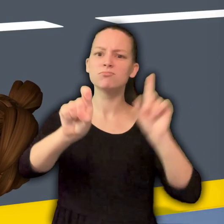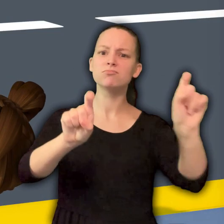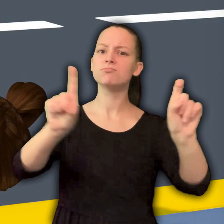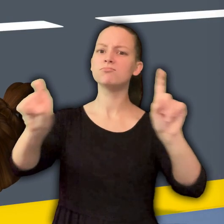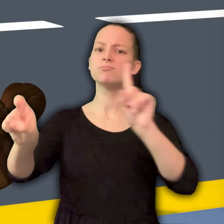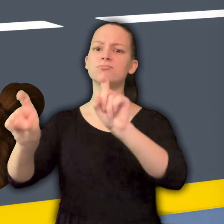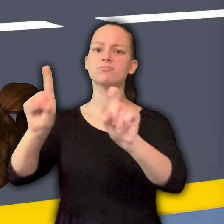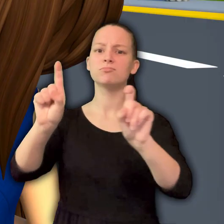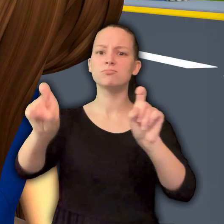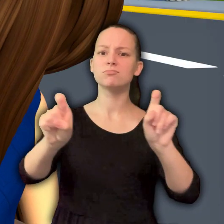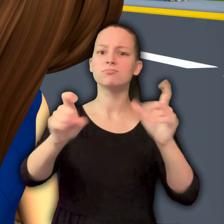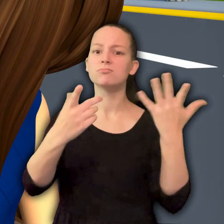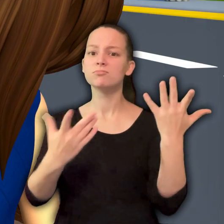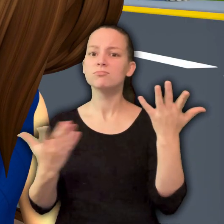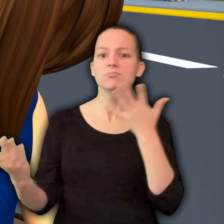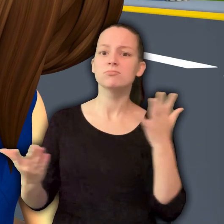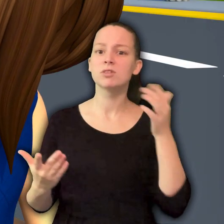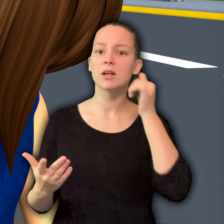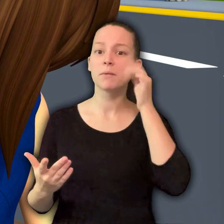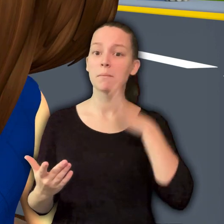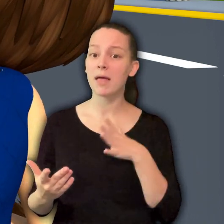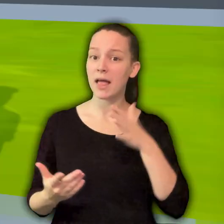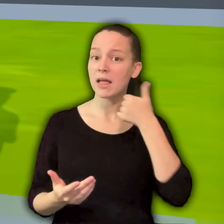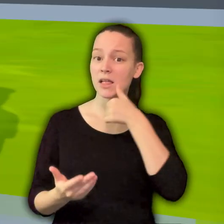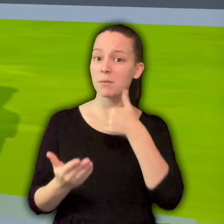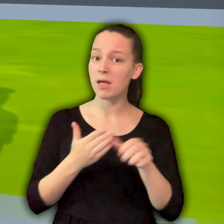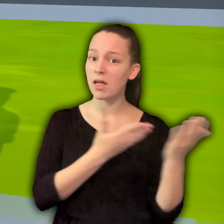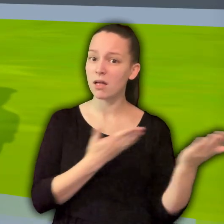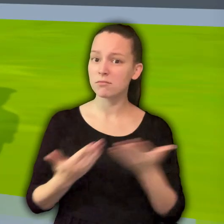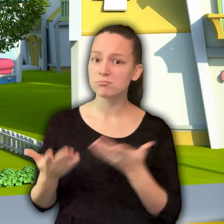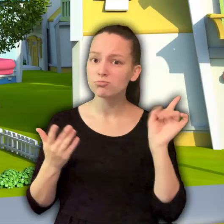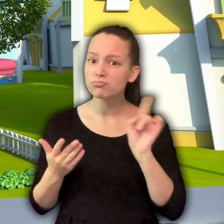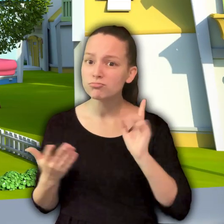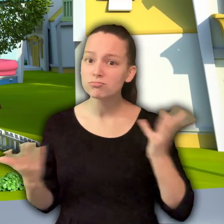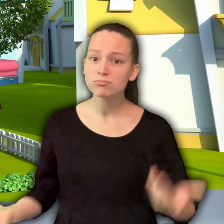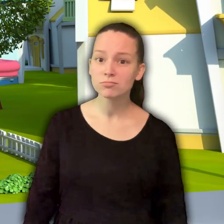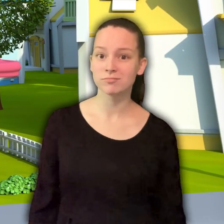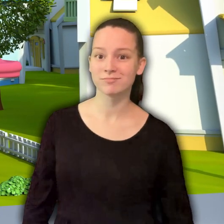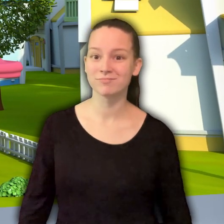And so we went to ask about our dear Old Male Man